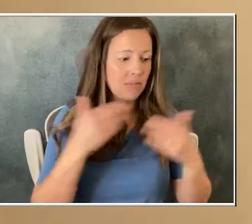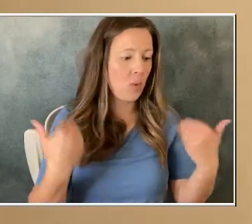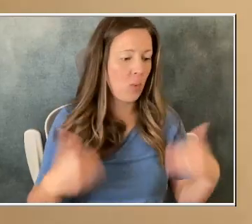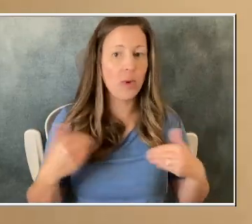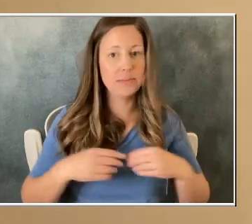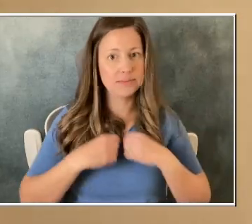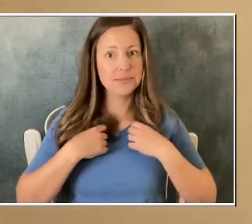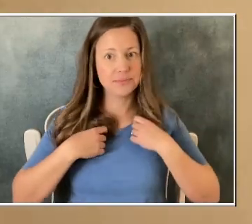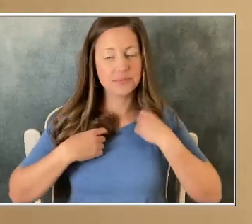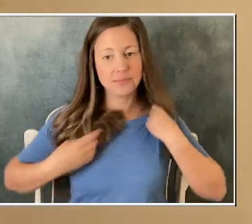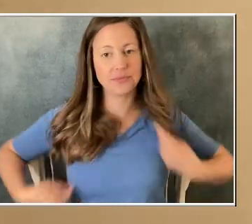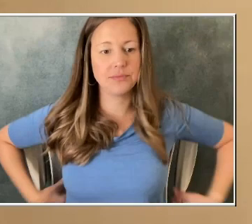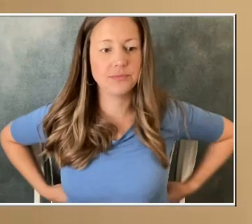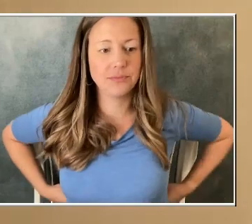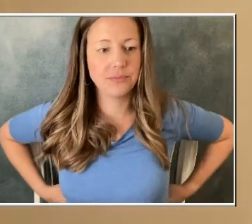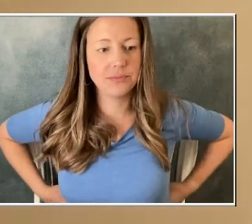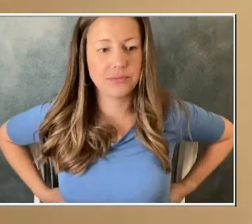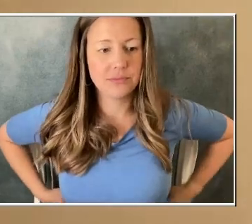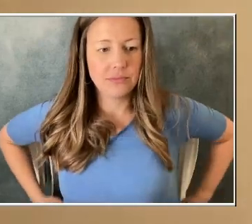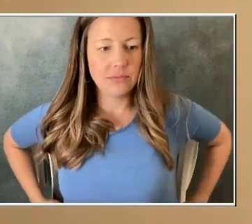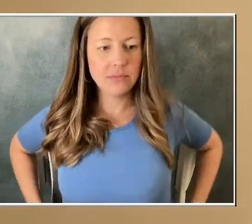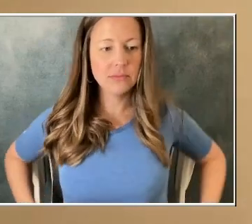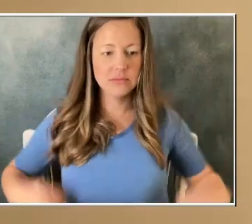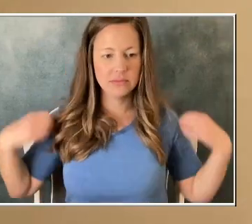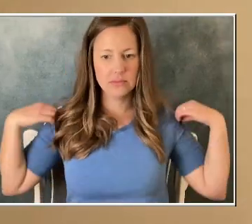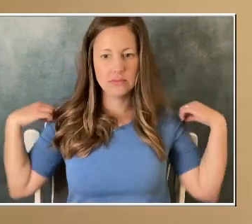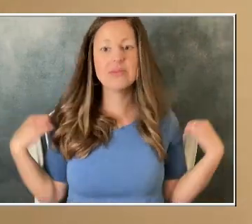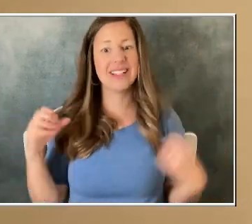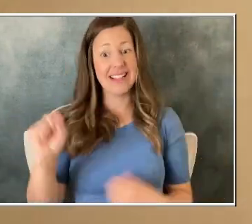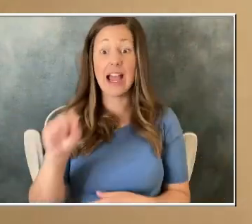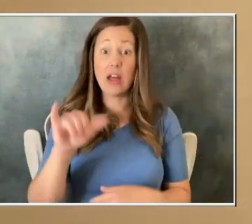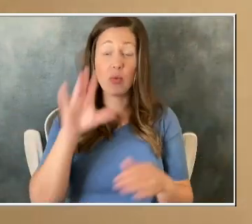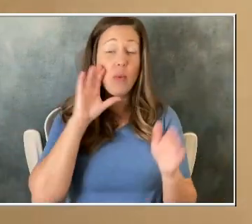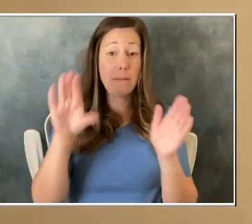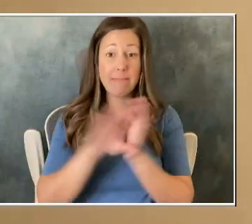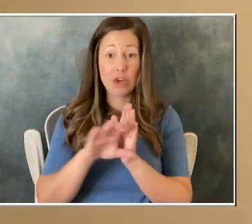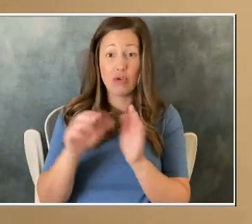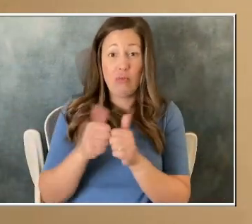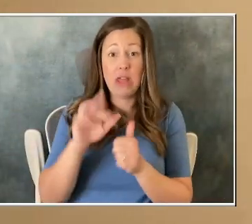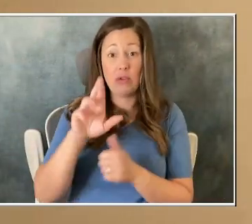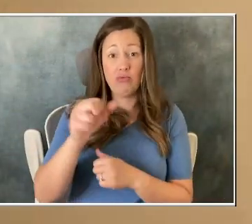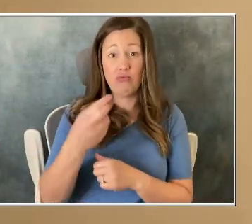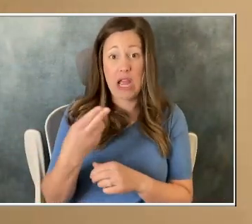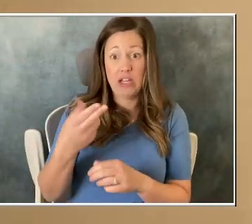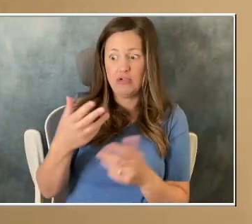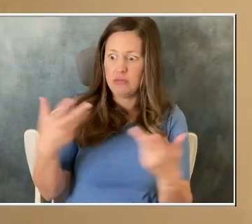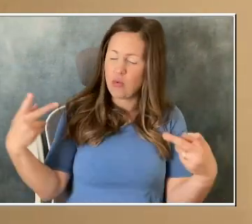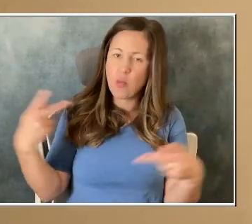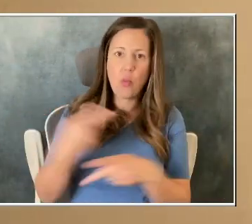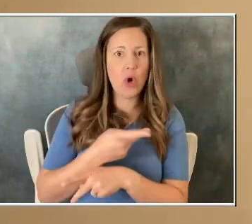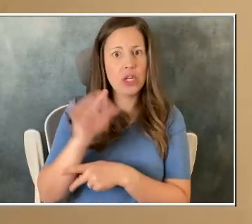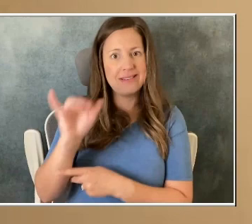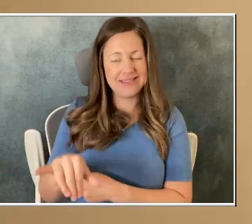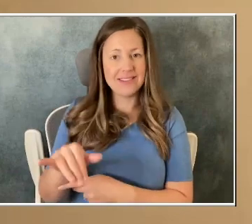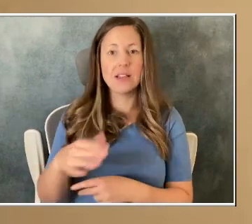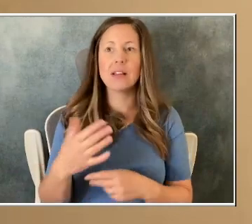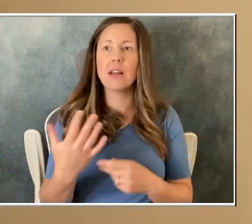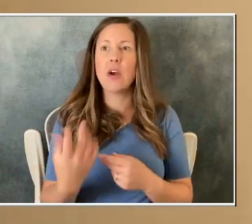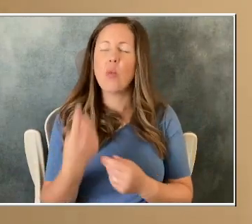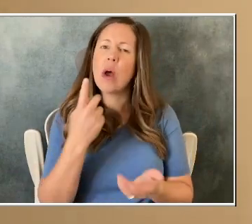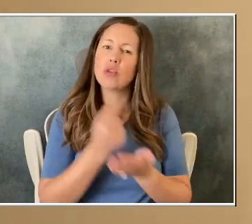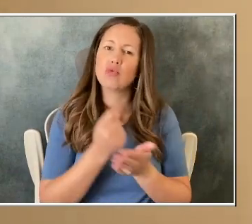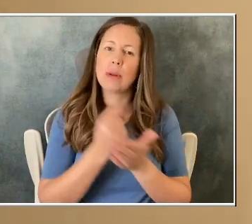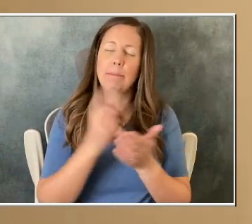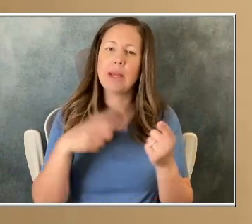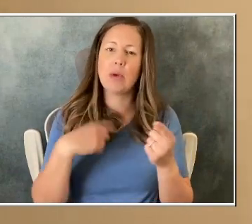definitely a time and point. Those photos there where the rash is at its worst. There was one treatment session